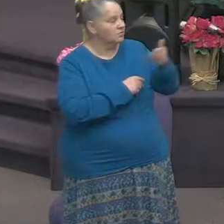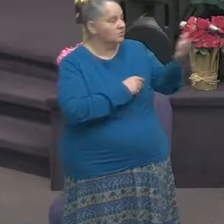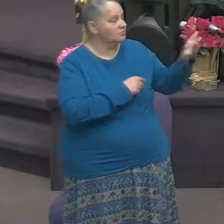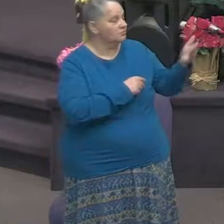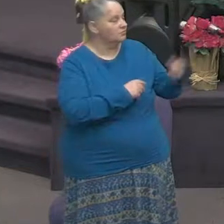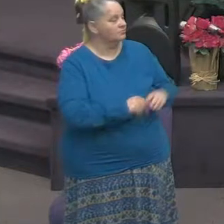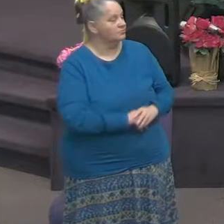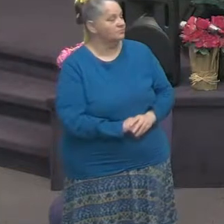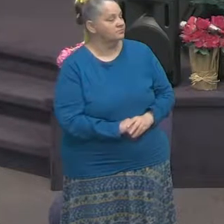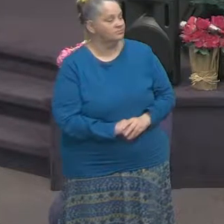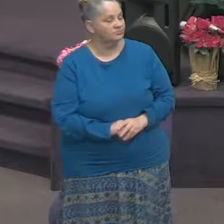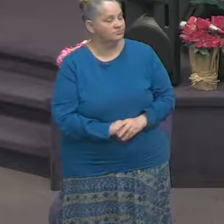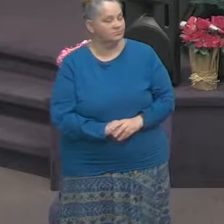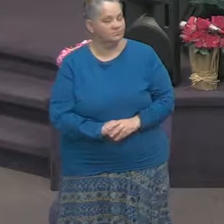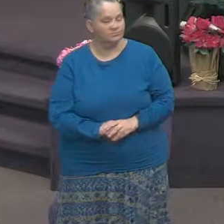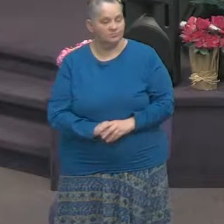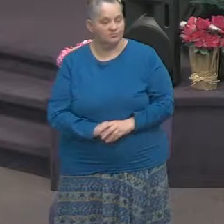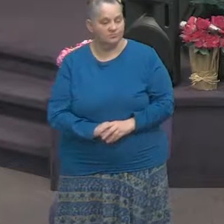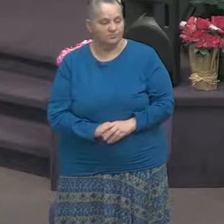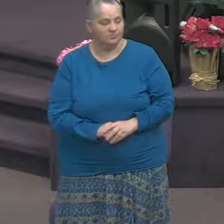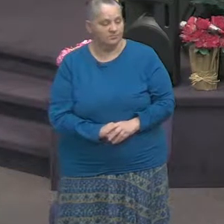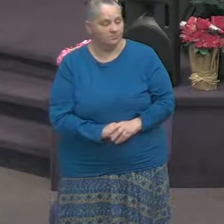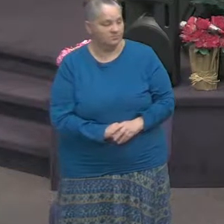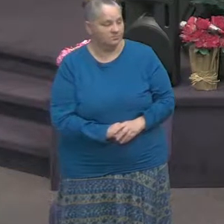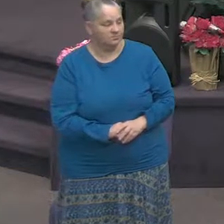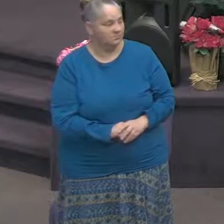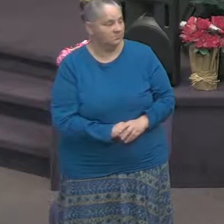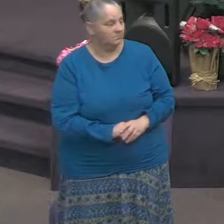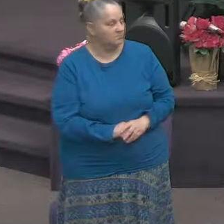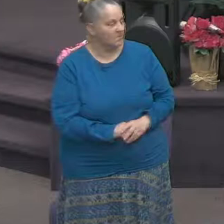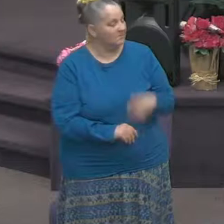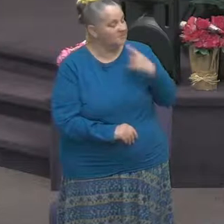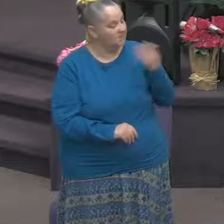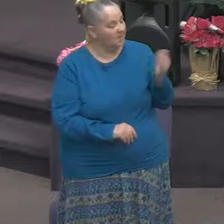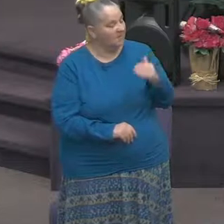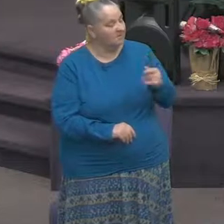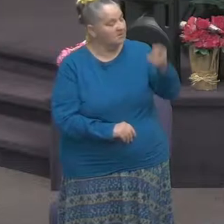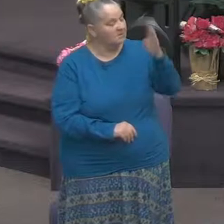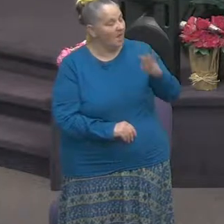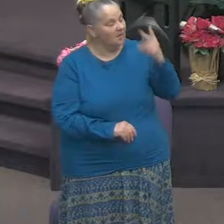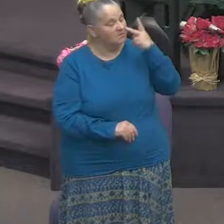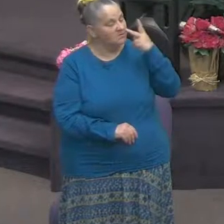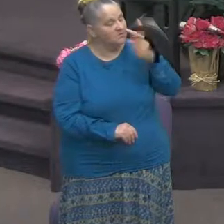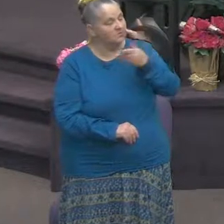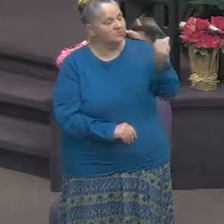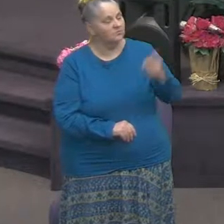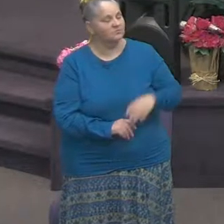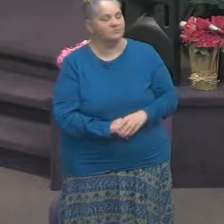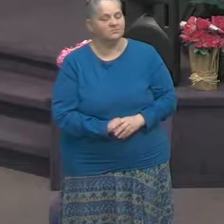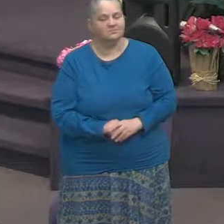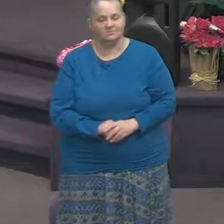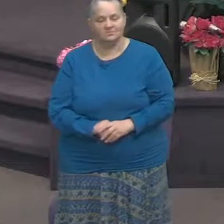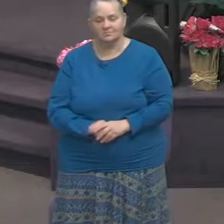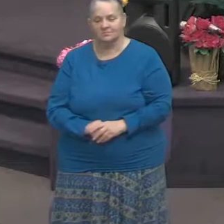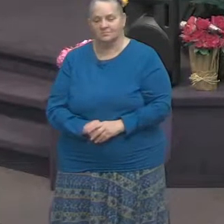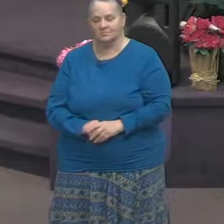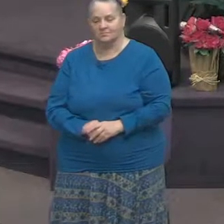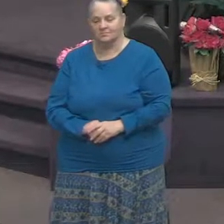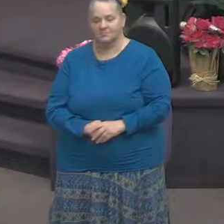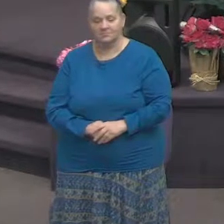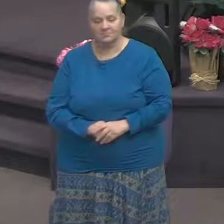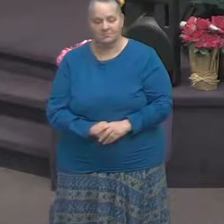you. I'm going to say this again. God sees